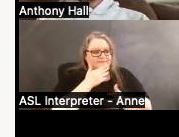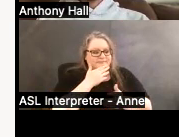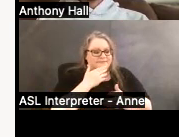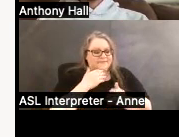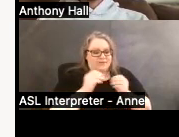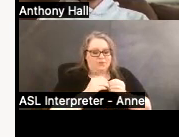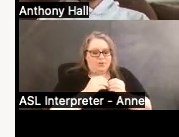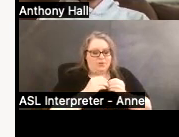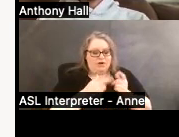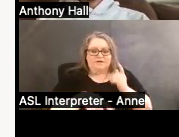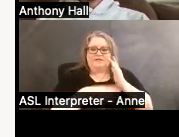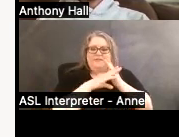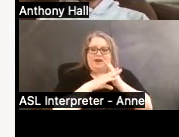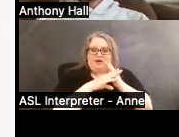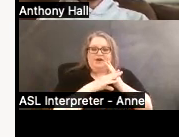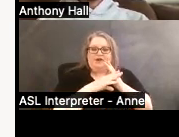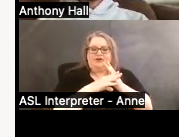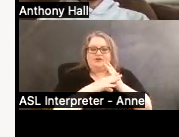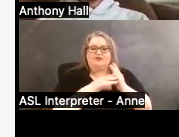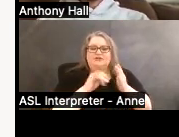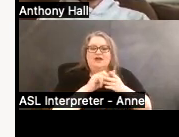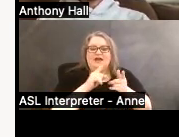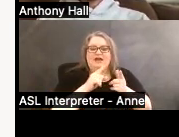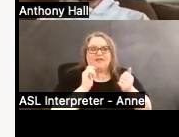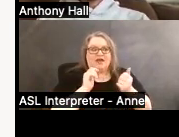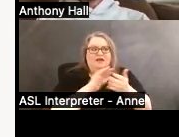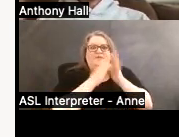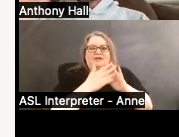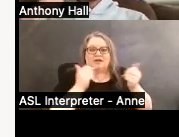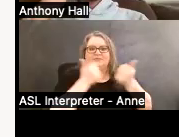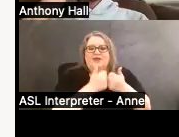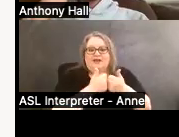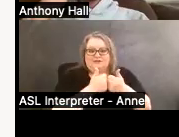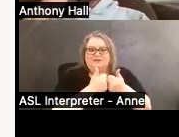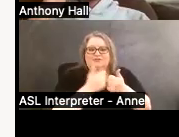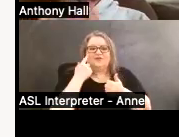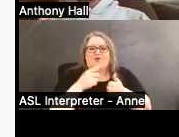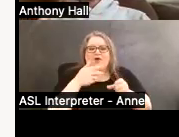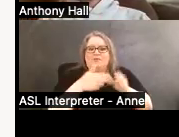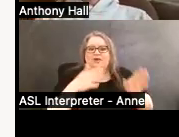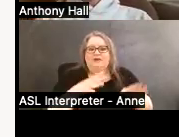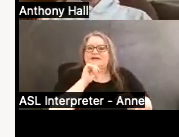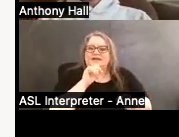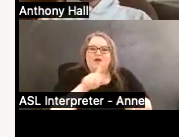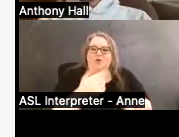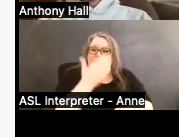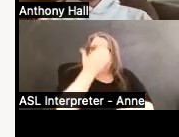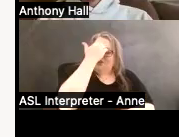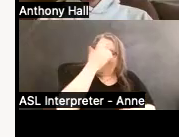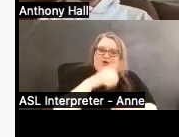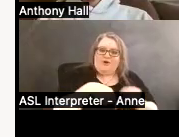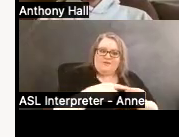barriers that do come as challenges for participants, and not just know about them, but